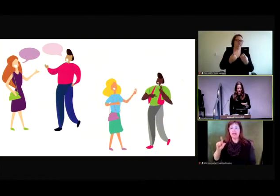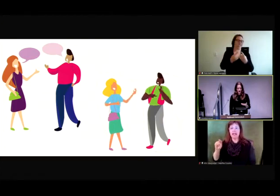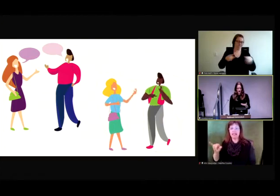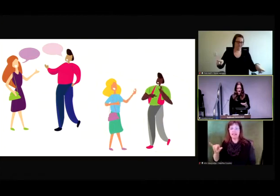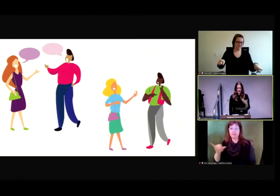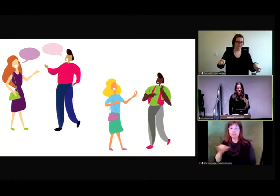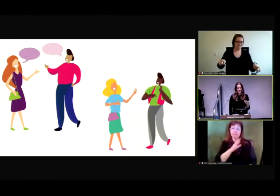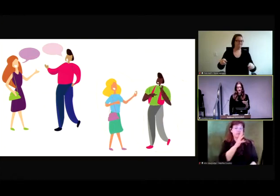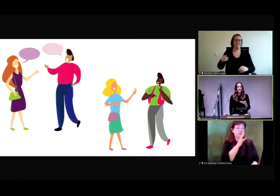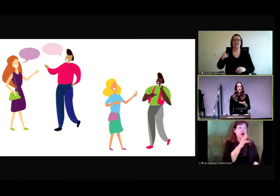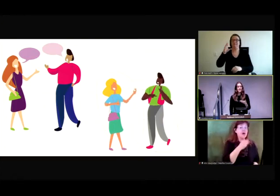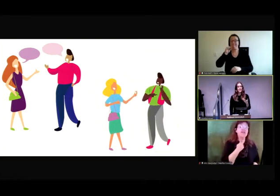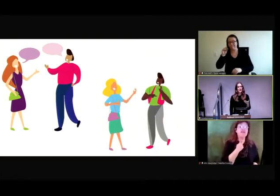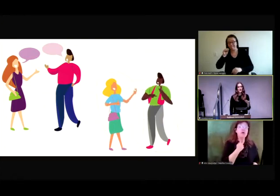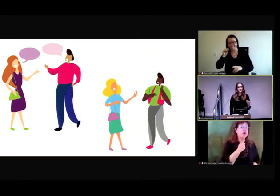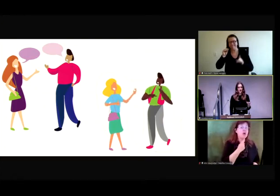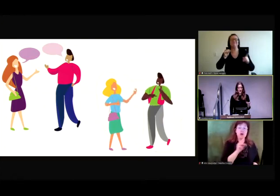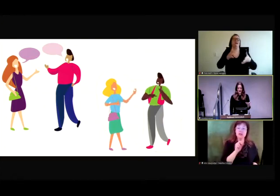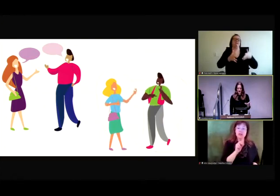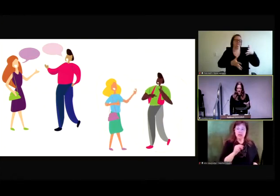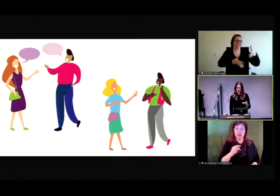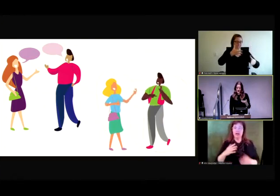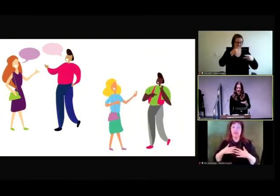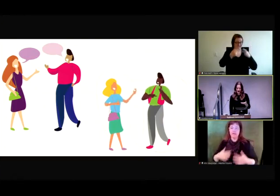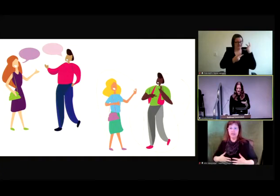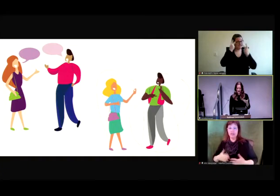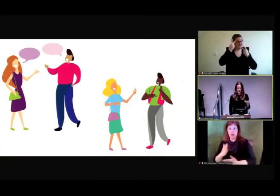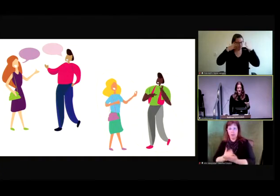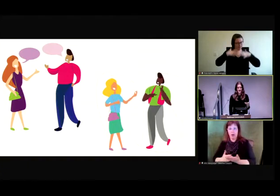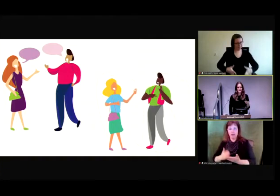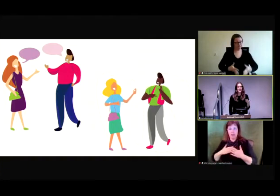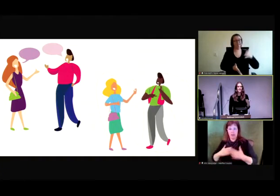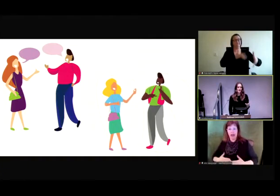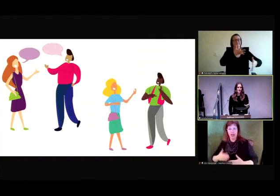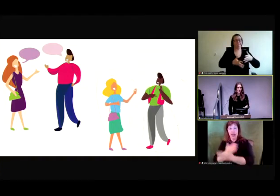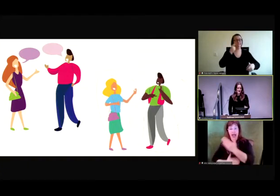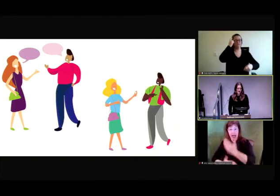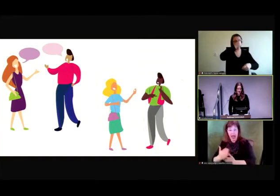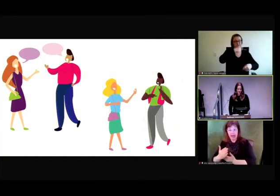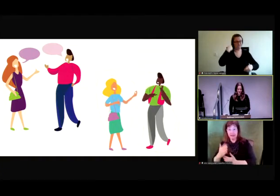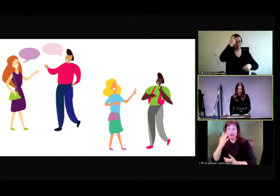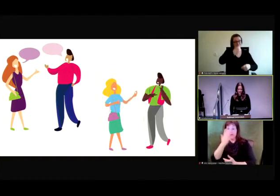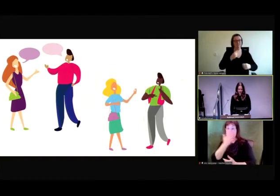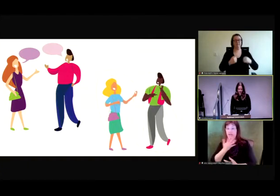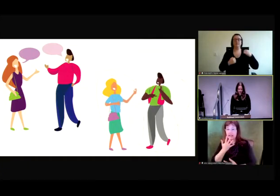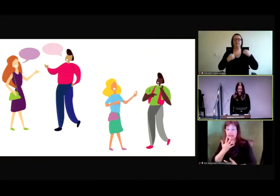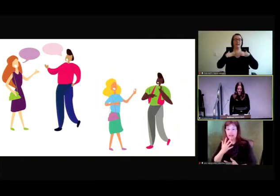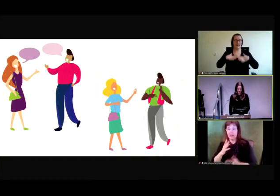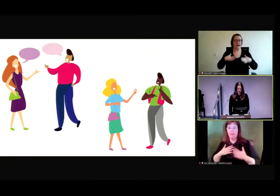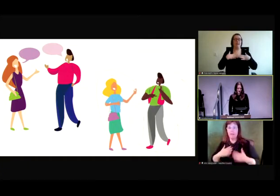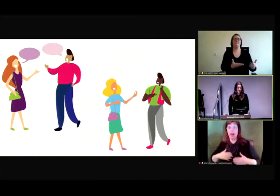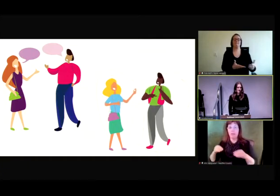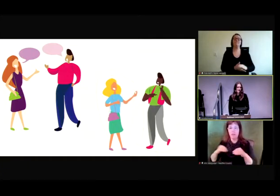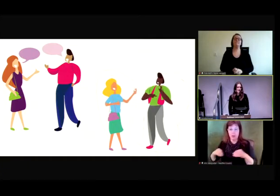mouth and vocal cords, but the visible parts of the body using hand, face, and body movements.